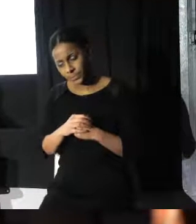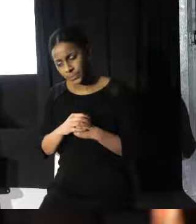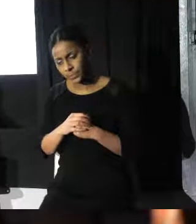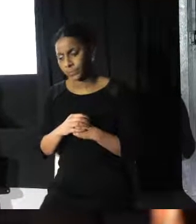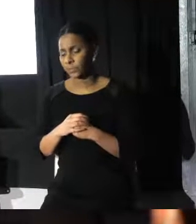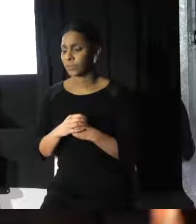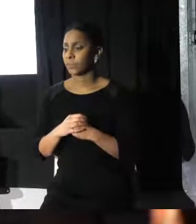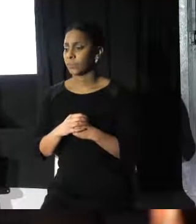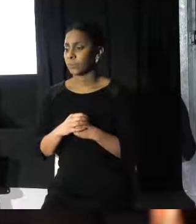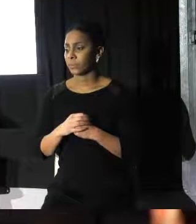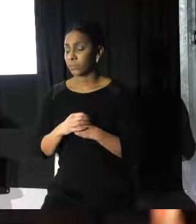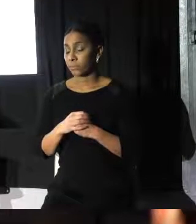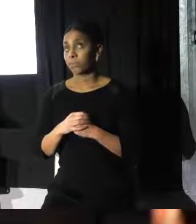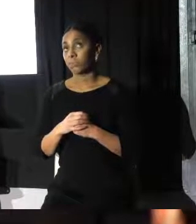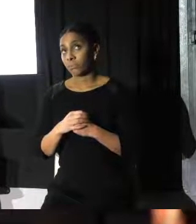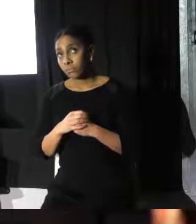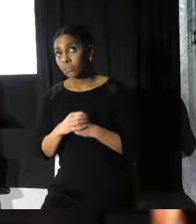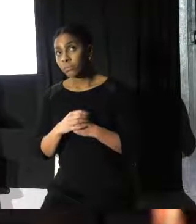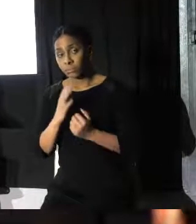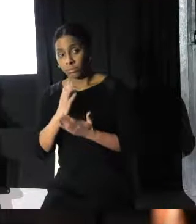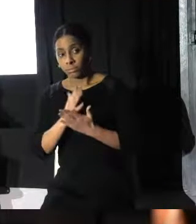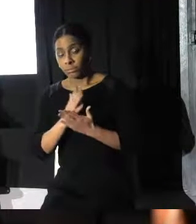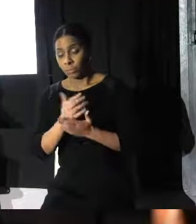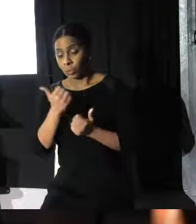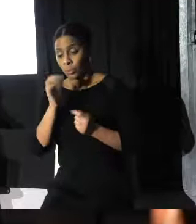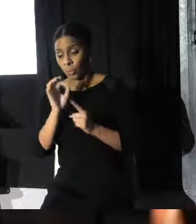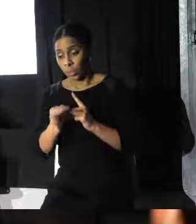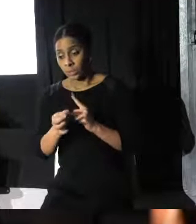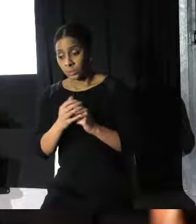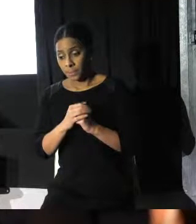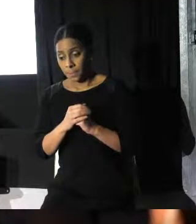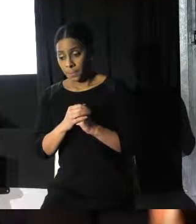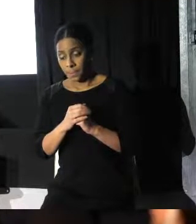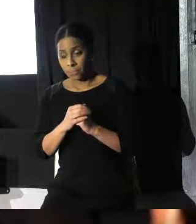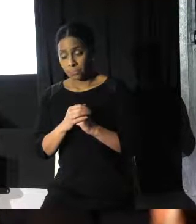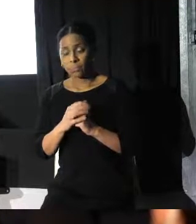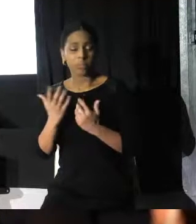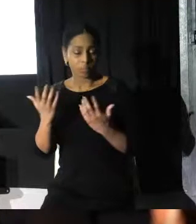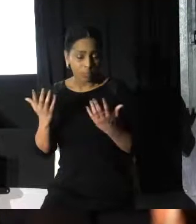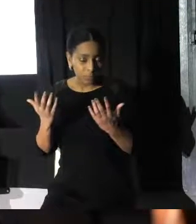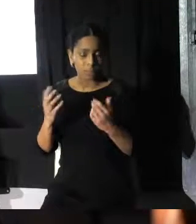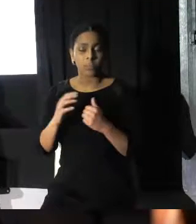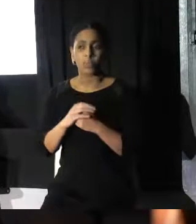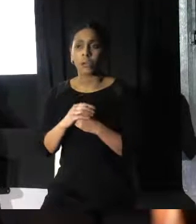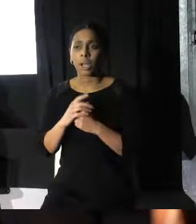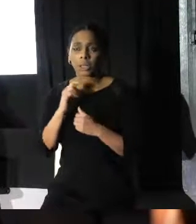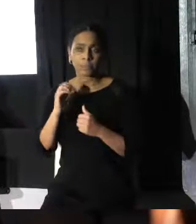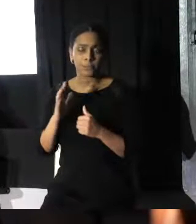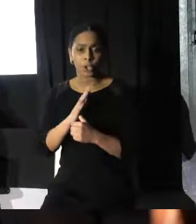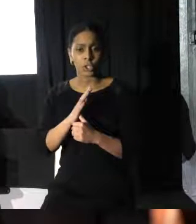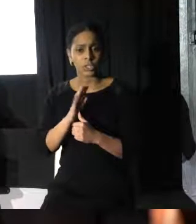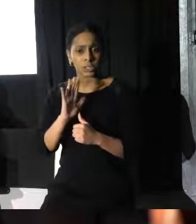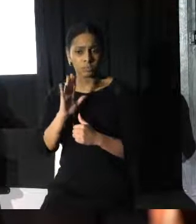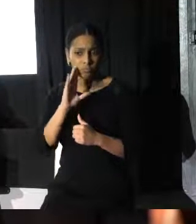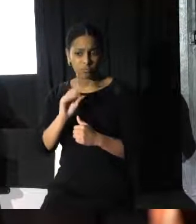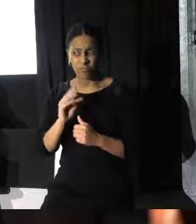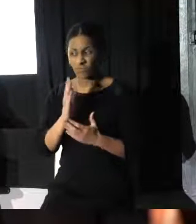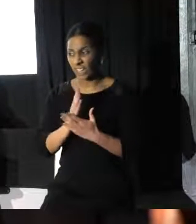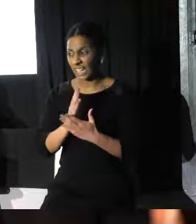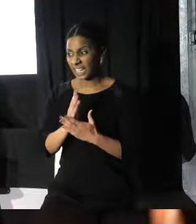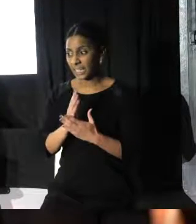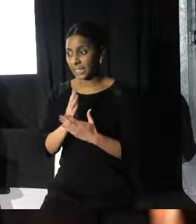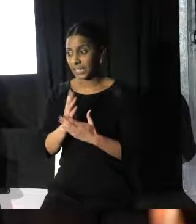Yeah, absolutely. It's a really important point. And I guess I should start by underlining how important to me